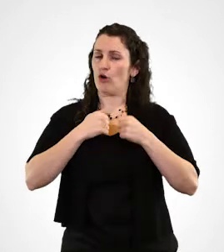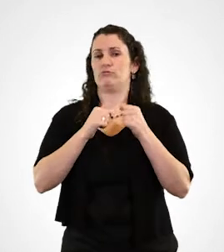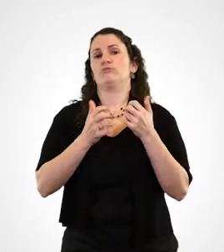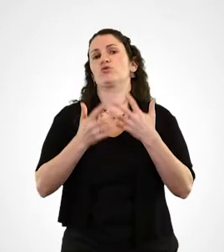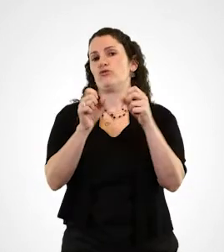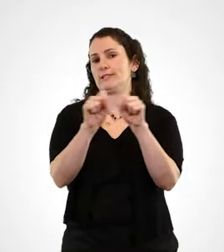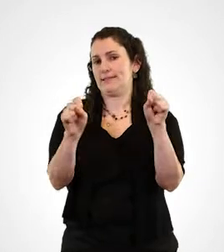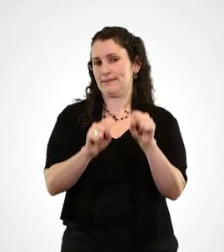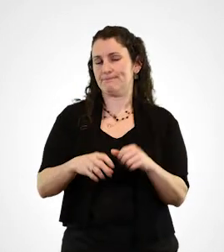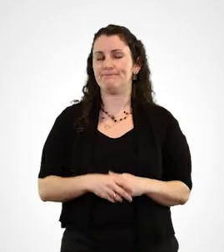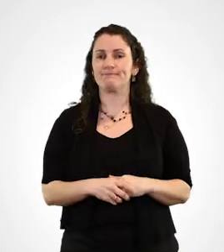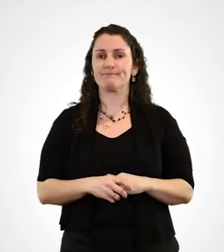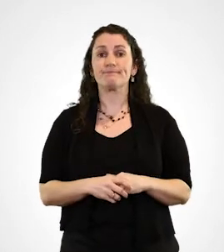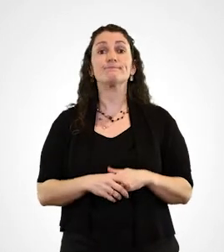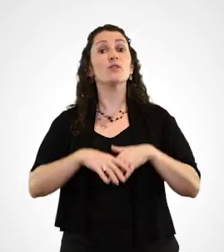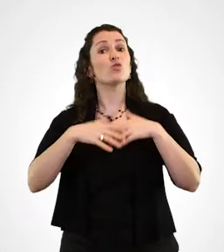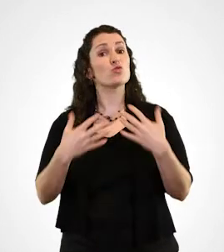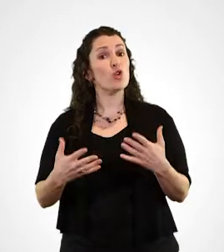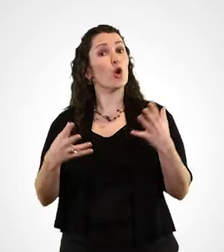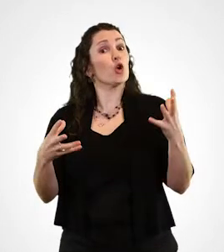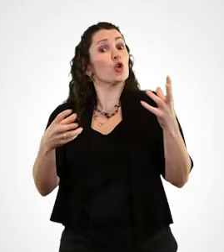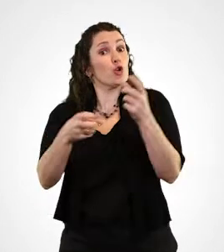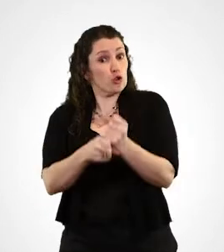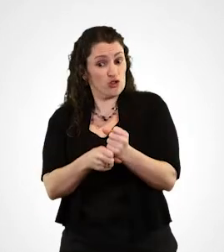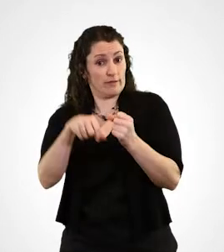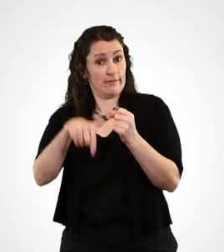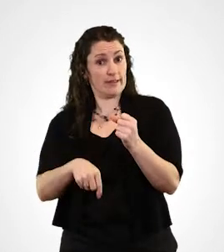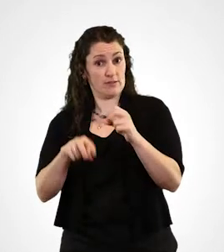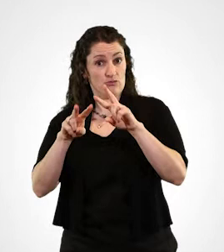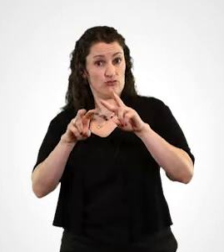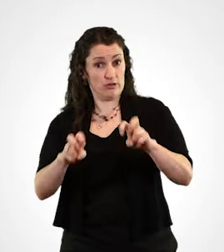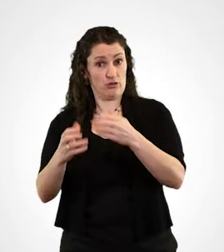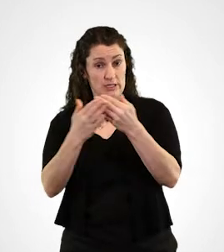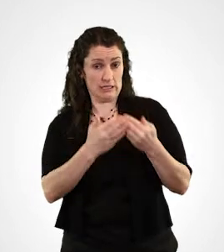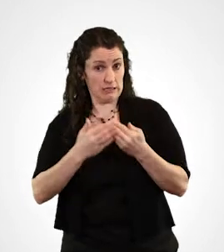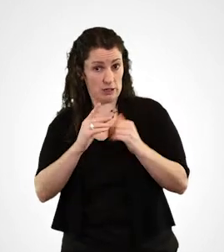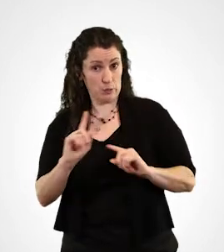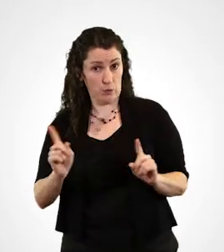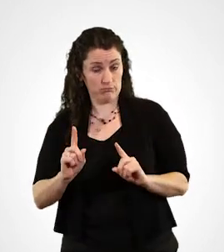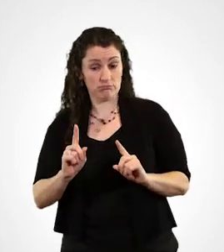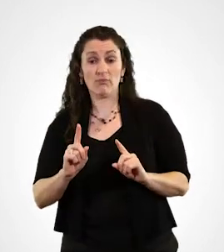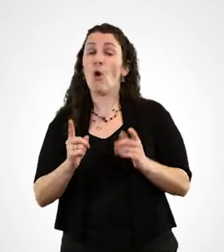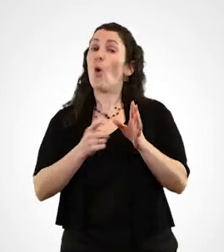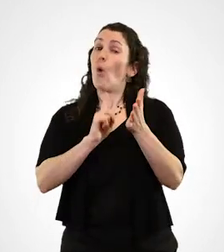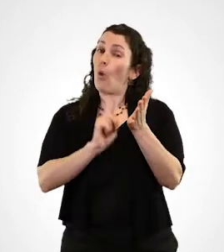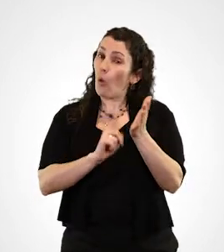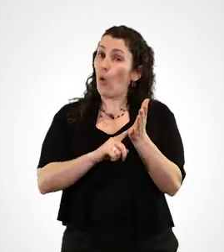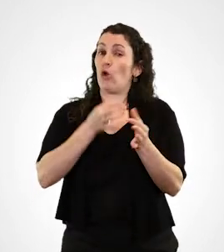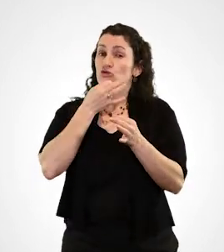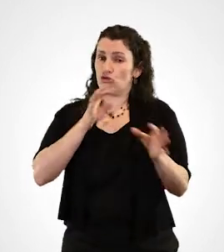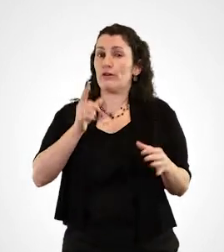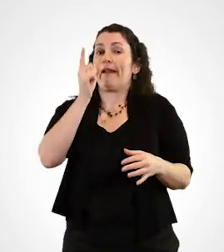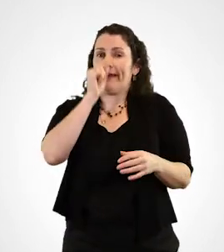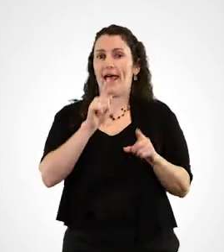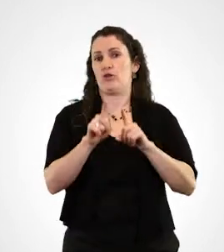So if I'm concluding on the research, I would say that our data show that all children are able to learn